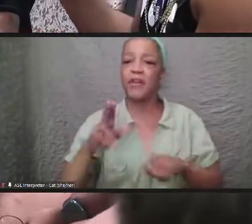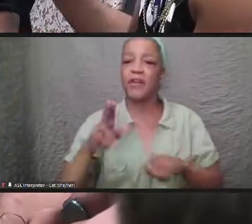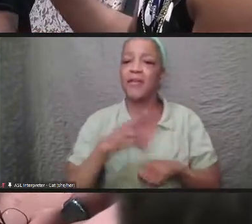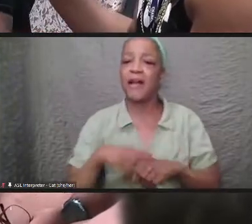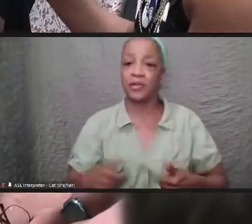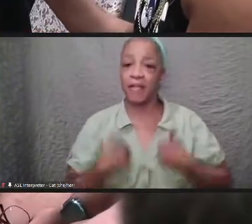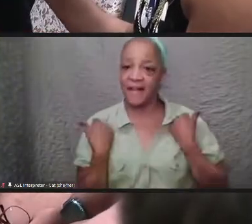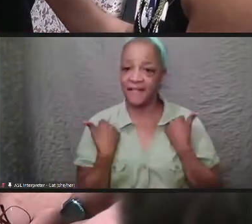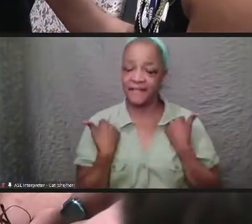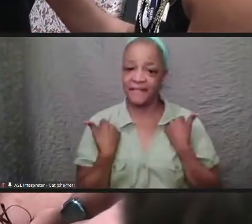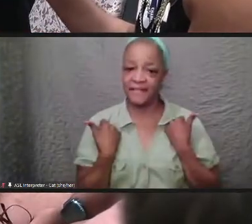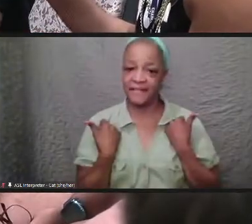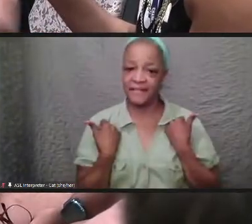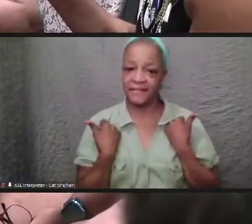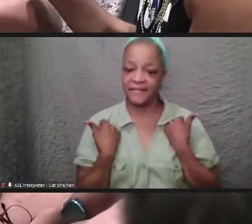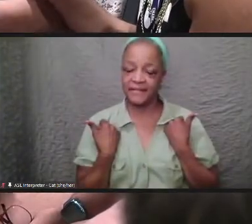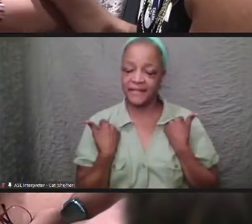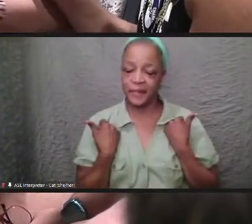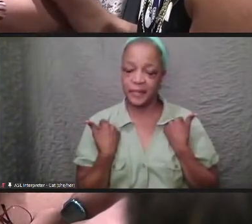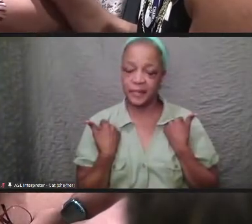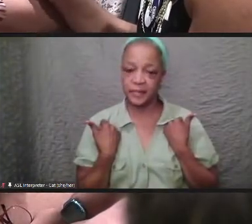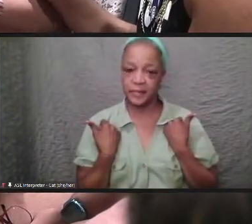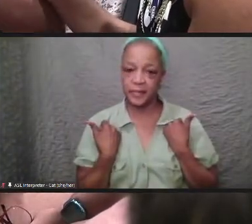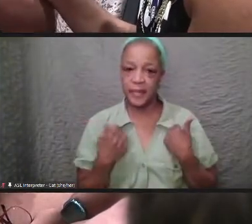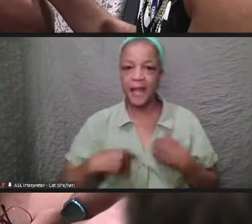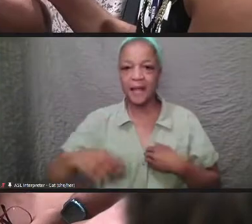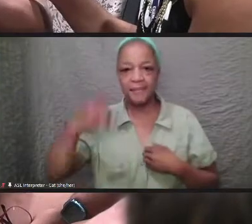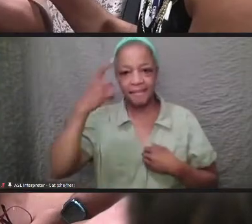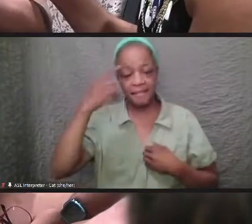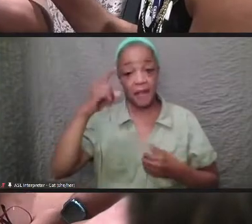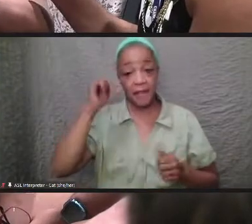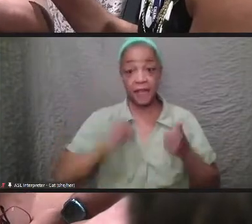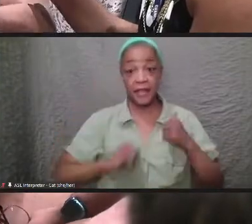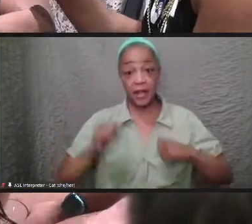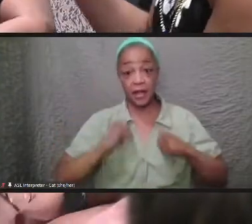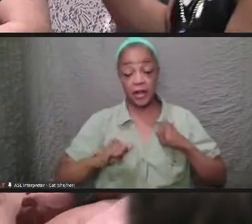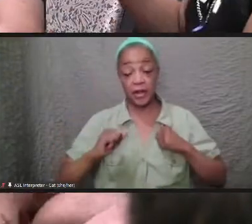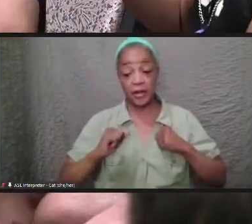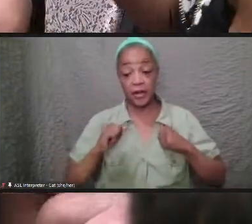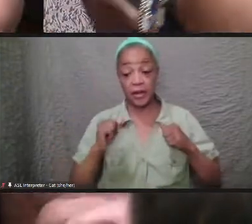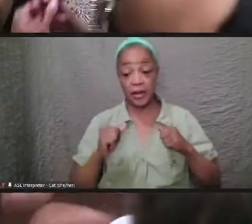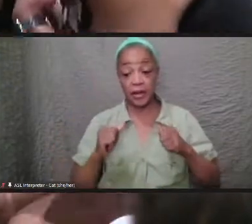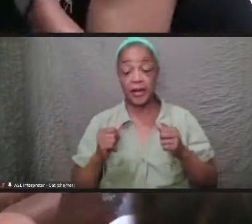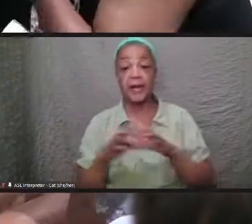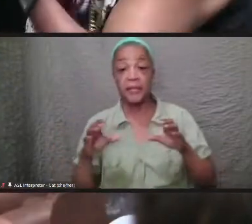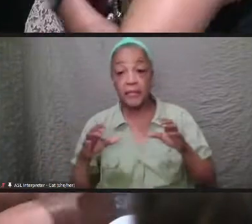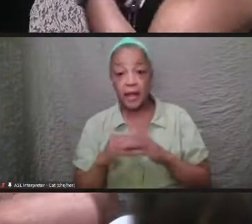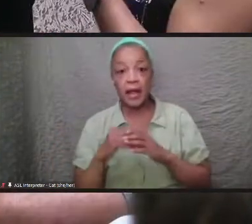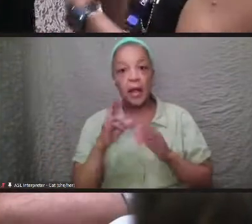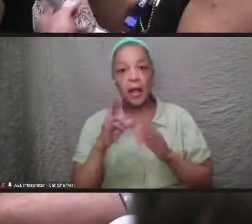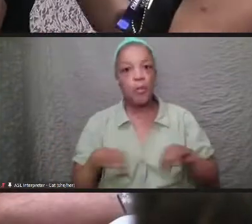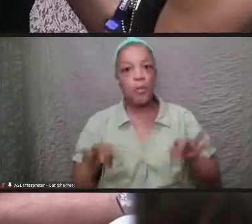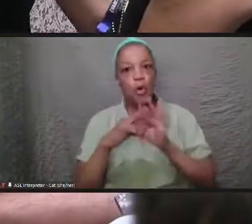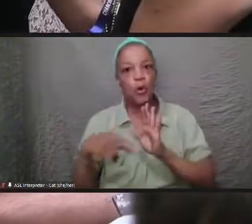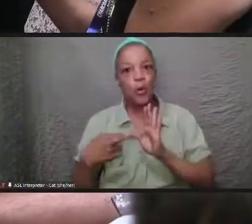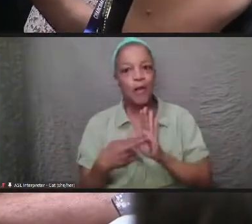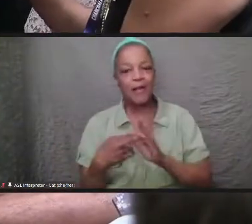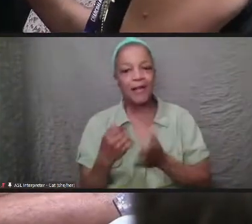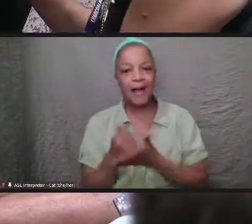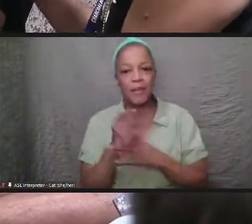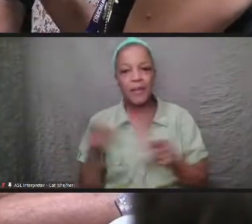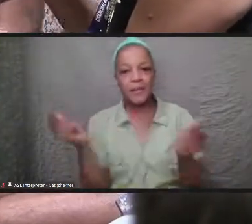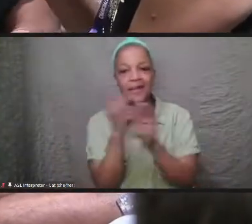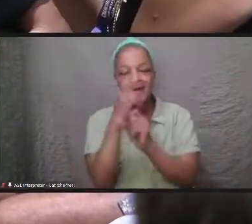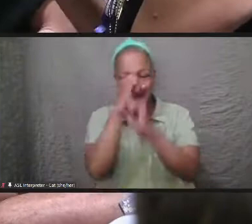lives. And I do believe that theater can play a role in helping people imagine that fullness